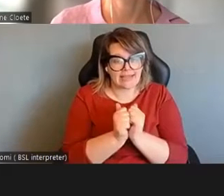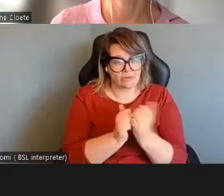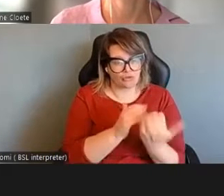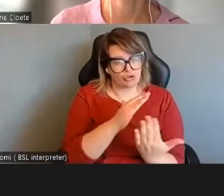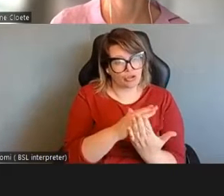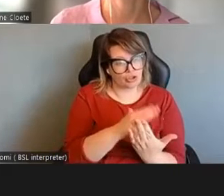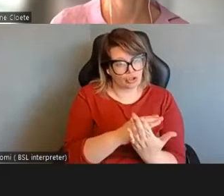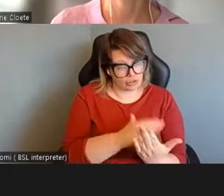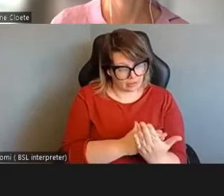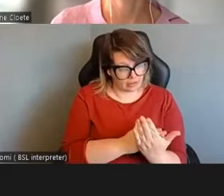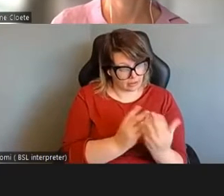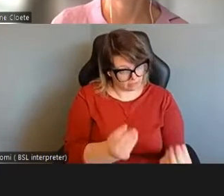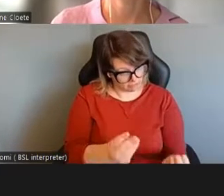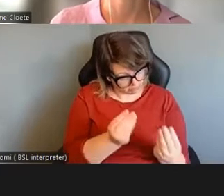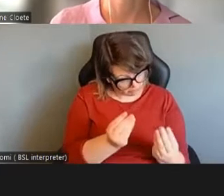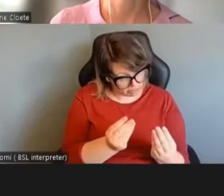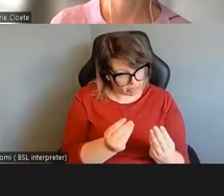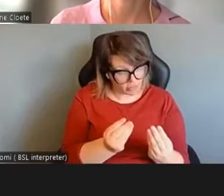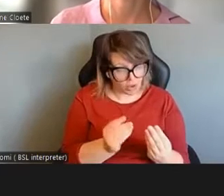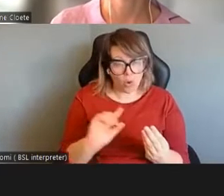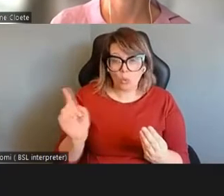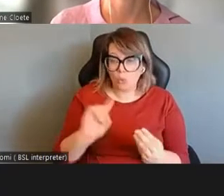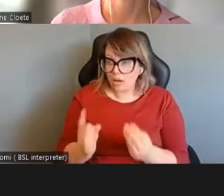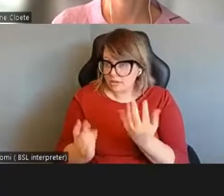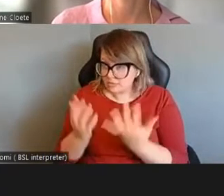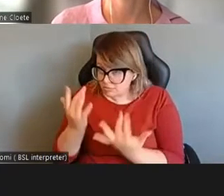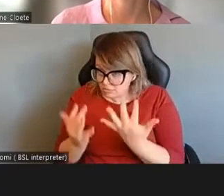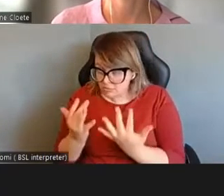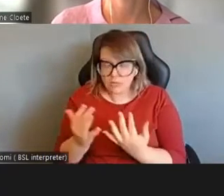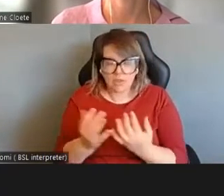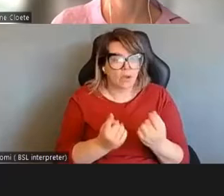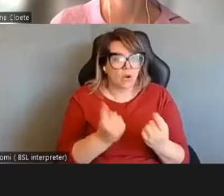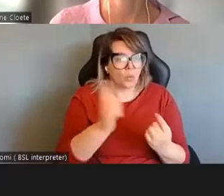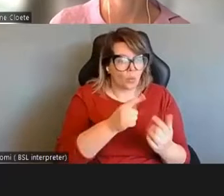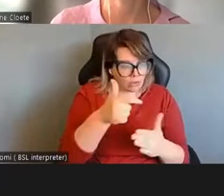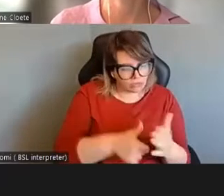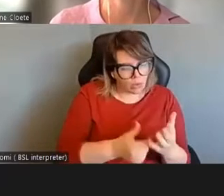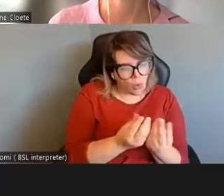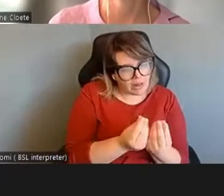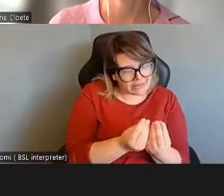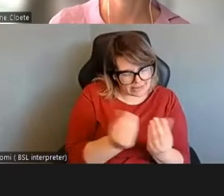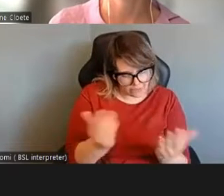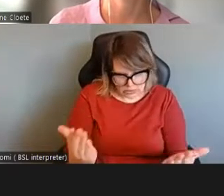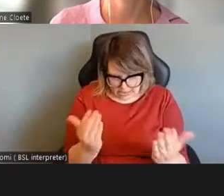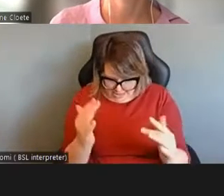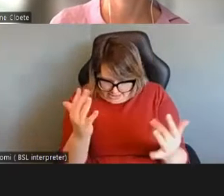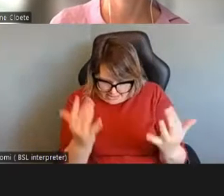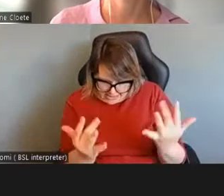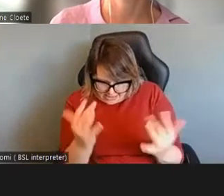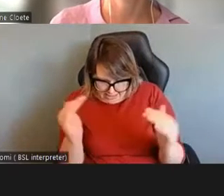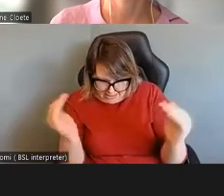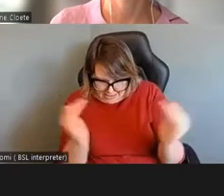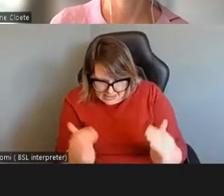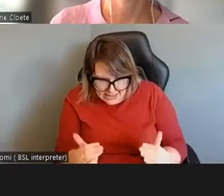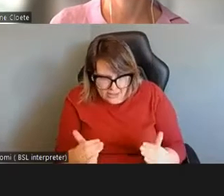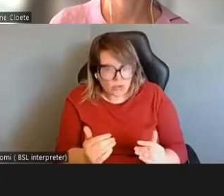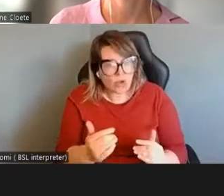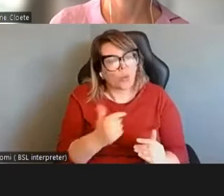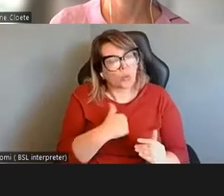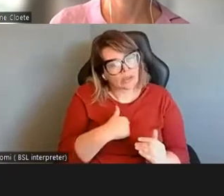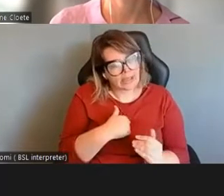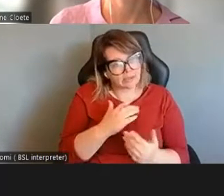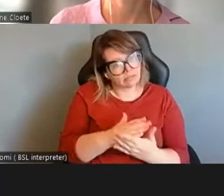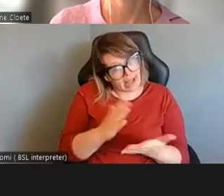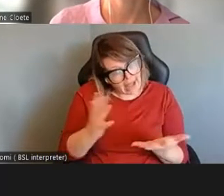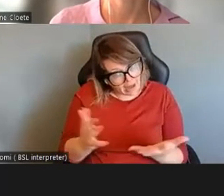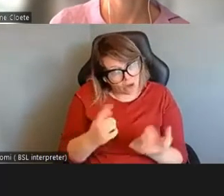validation of both qualitative findings and quantitative results very seriously. We therefore encourage our community